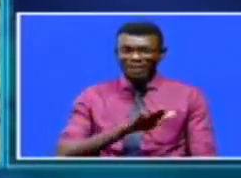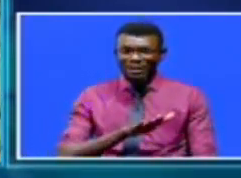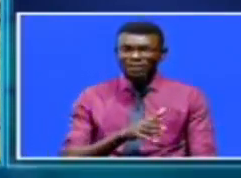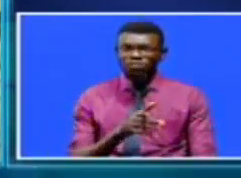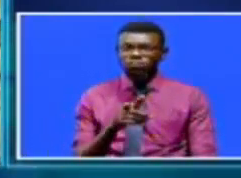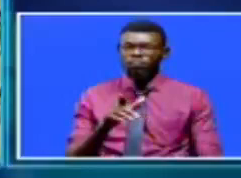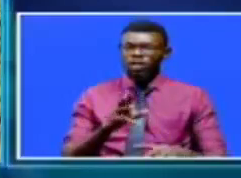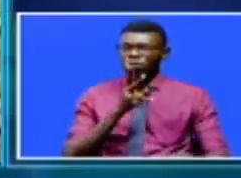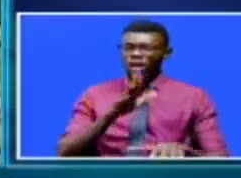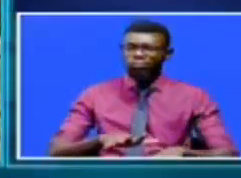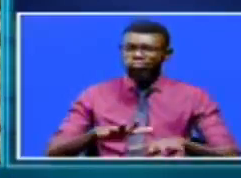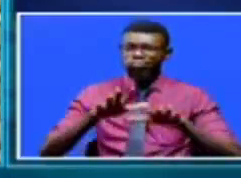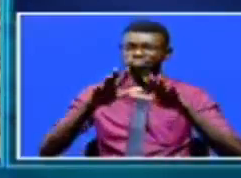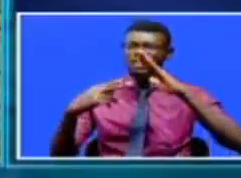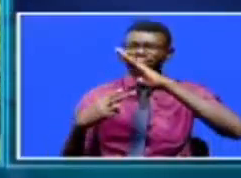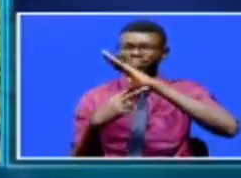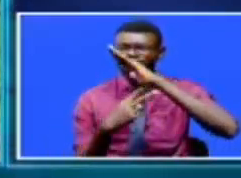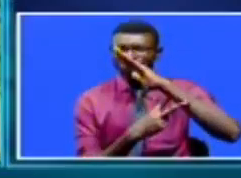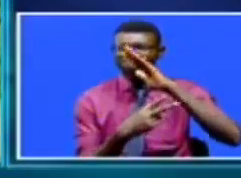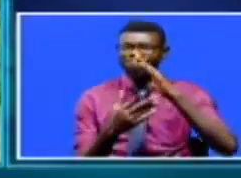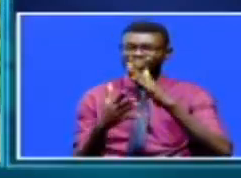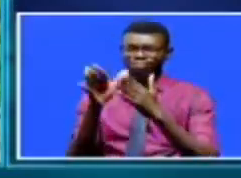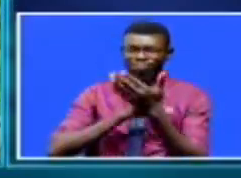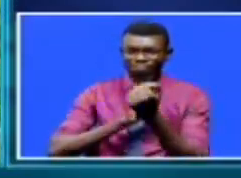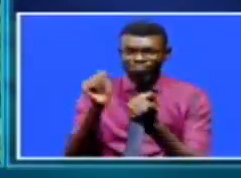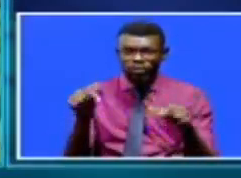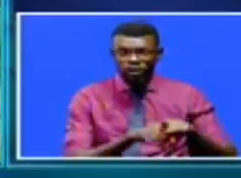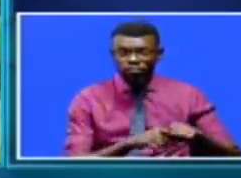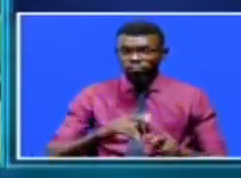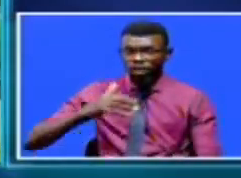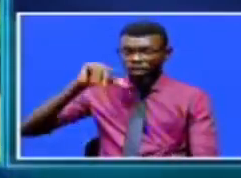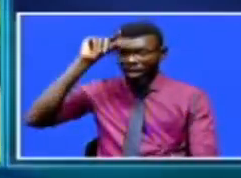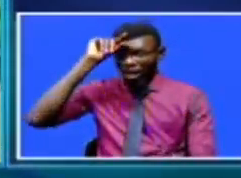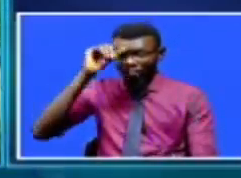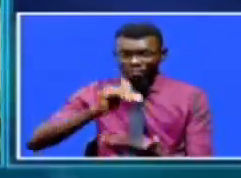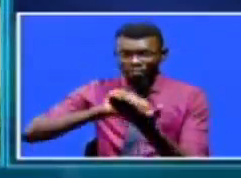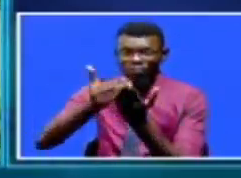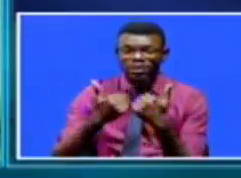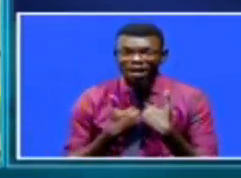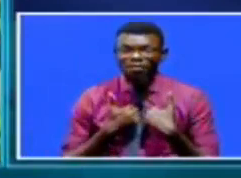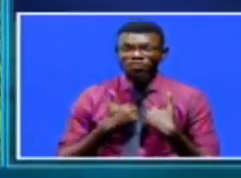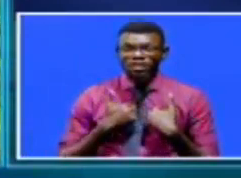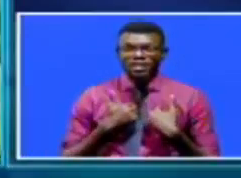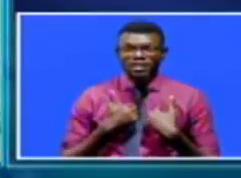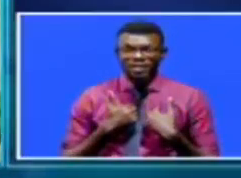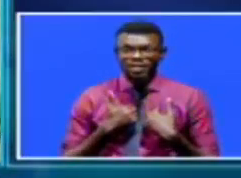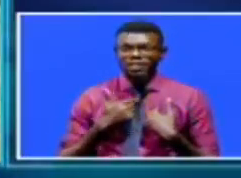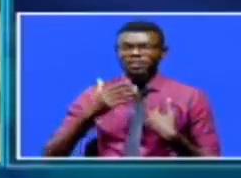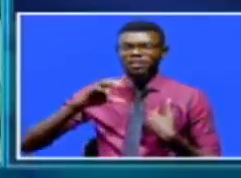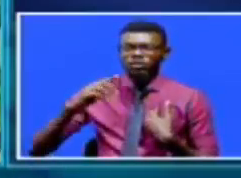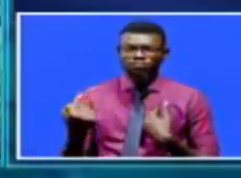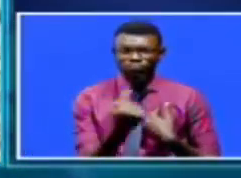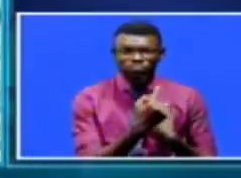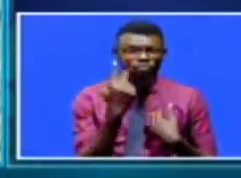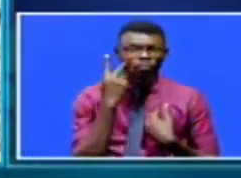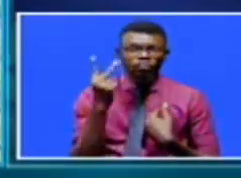already affected bridges. Bridges have been washed away. County governments have also set up a fund in which every county will contribute 200,000